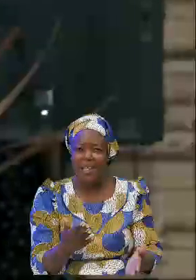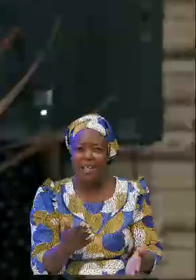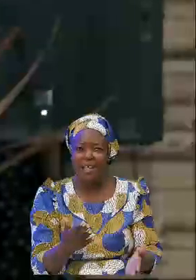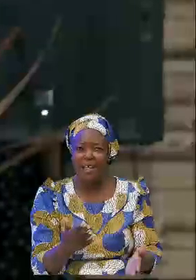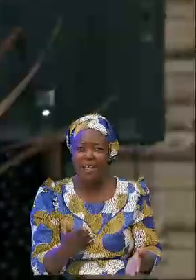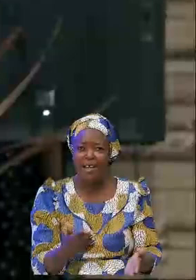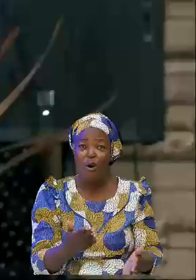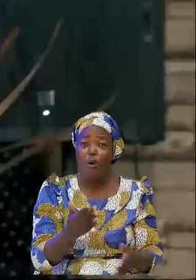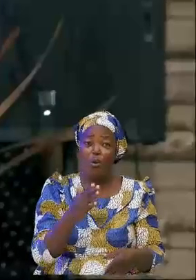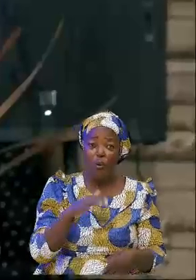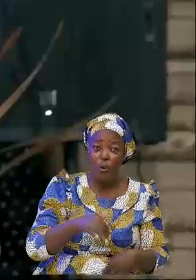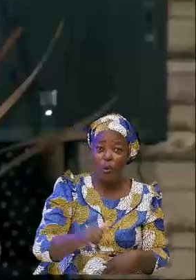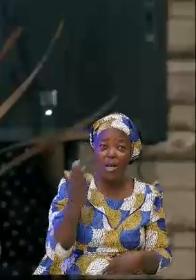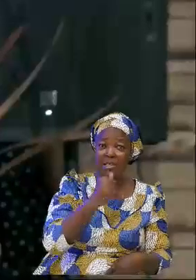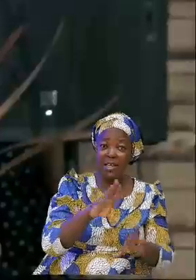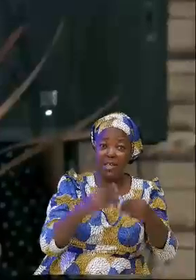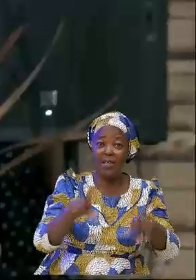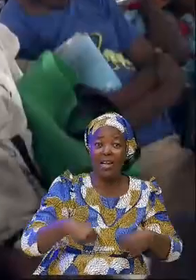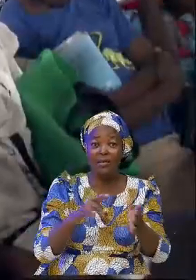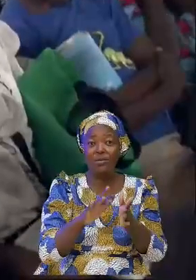So and so, you are here?